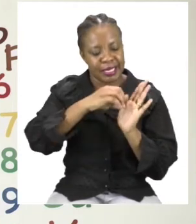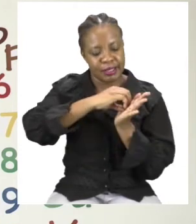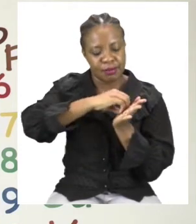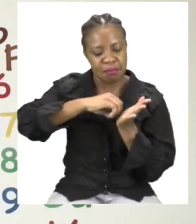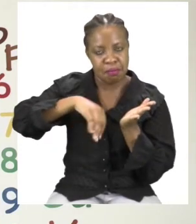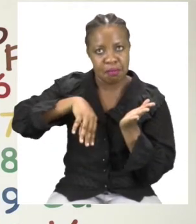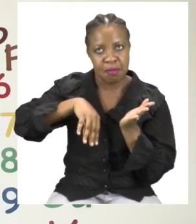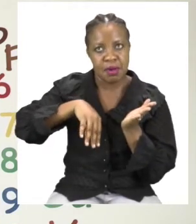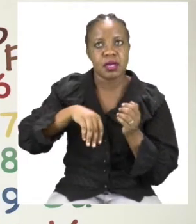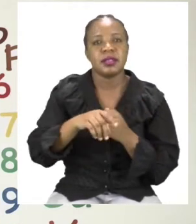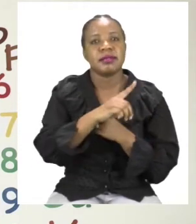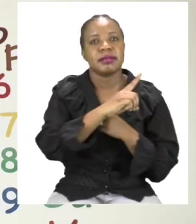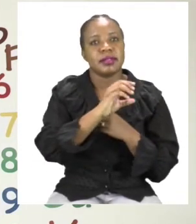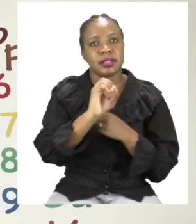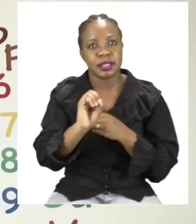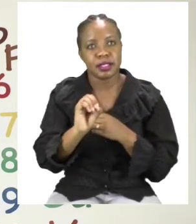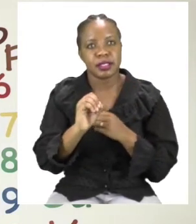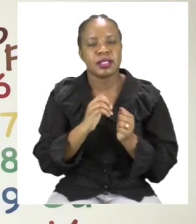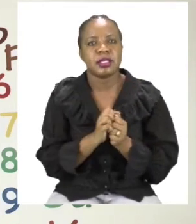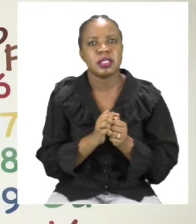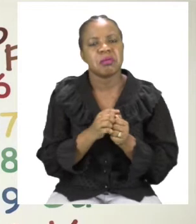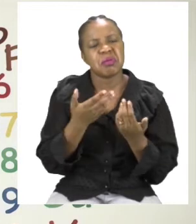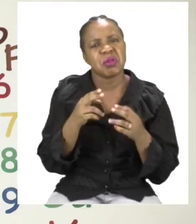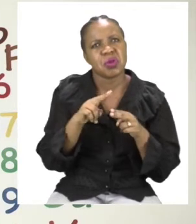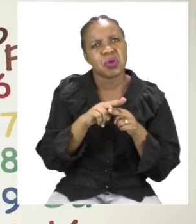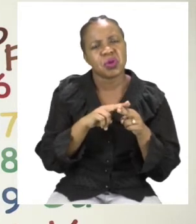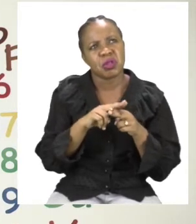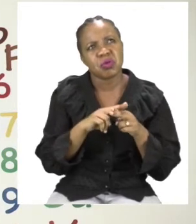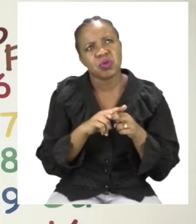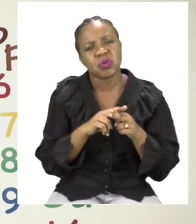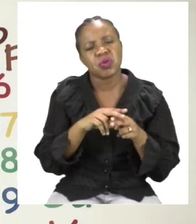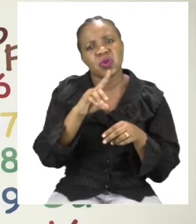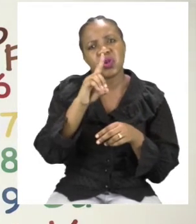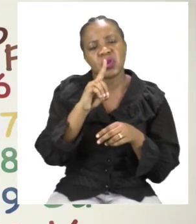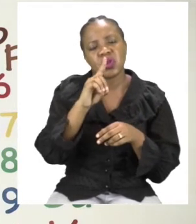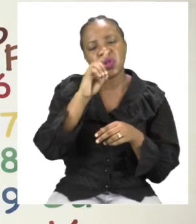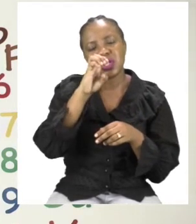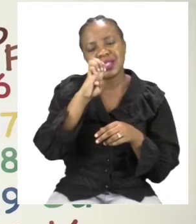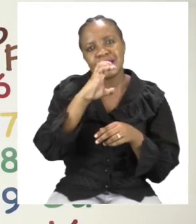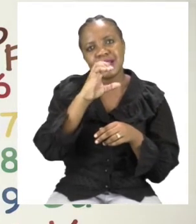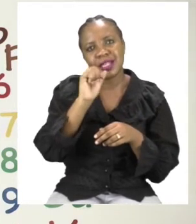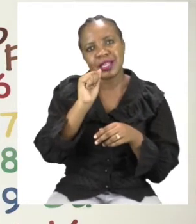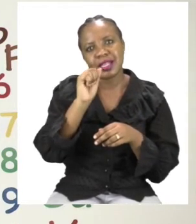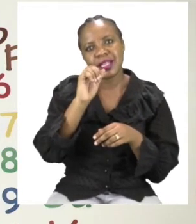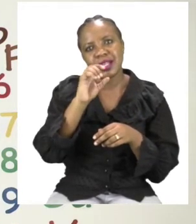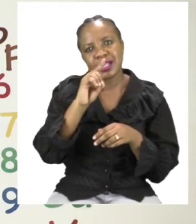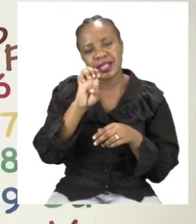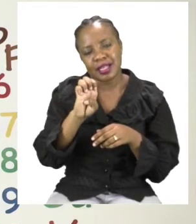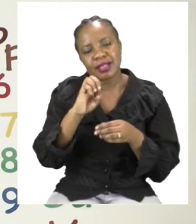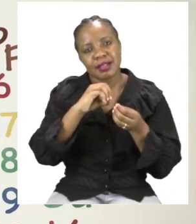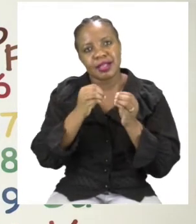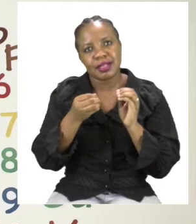your decade numbers to subtract. So if we are subtracting using the decade numbers, that means it's